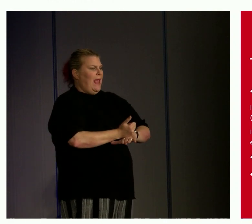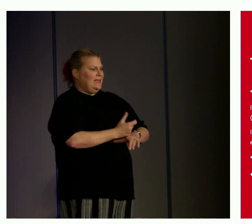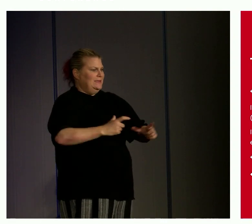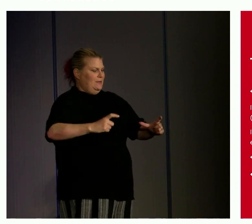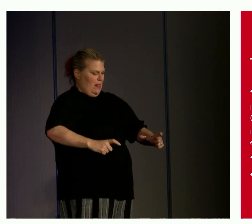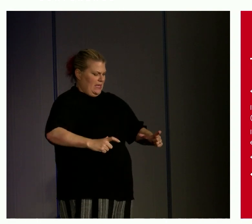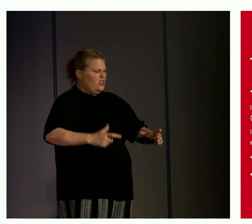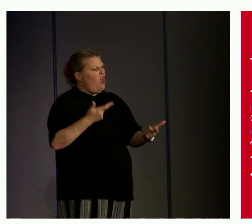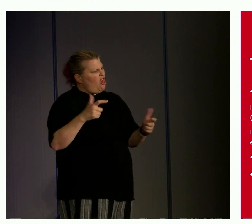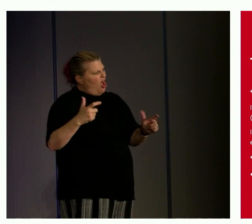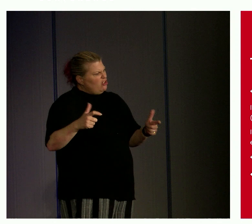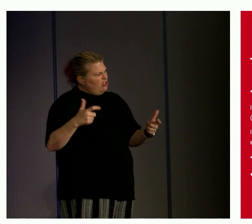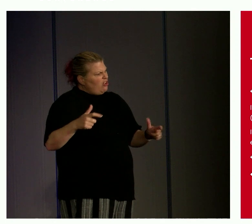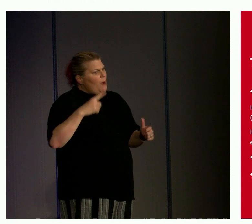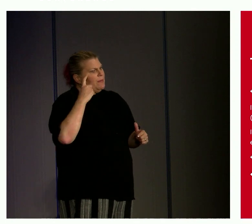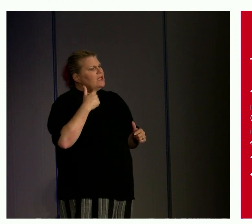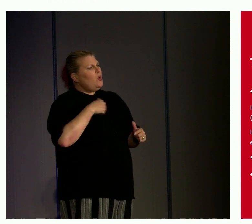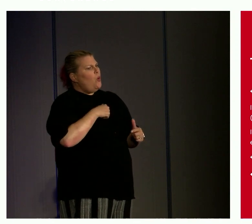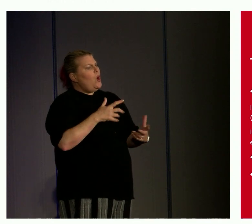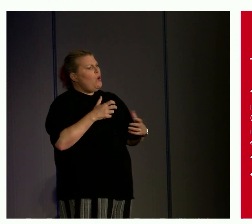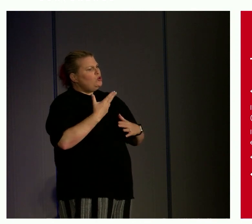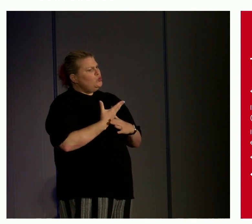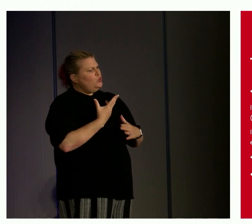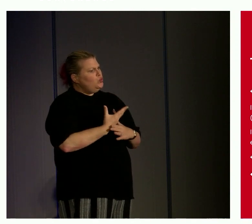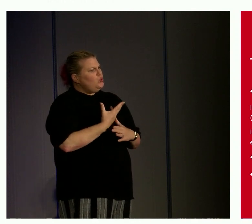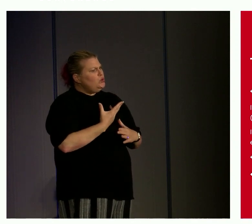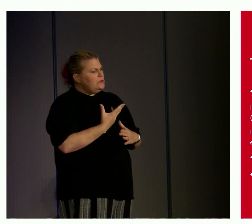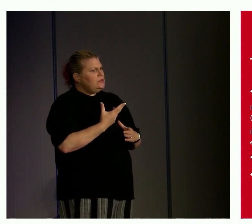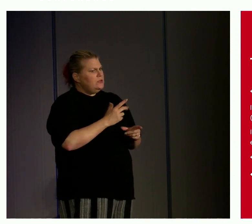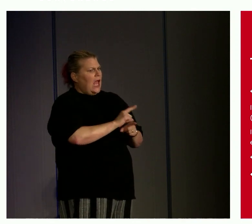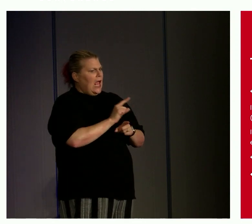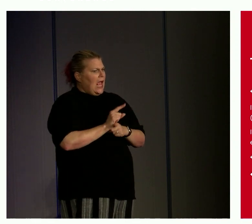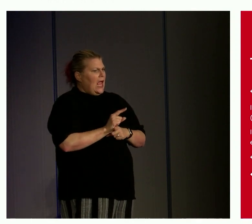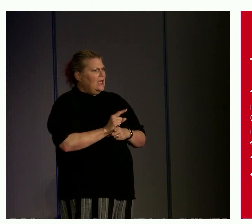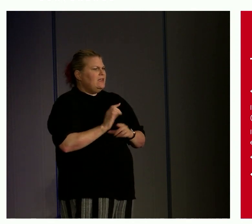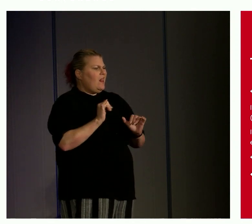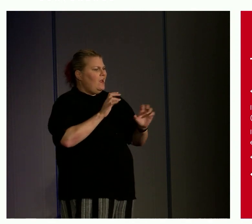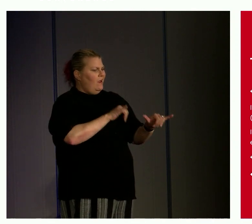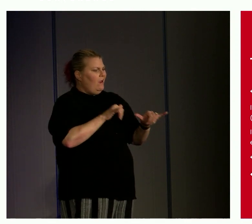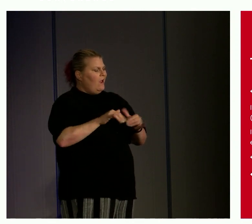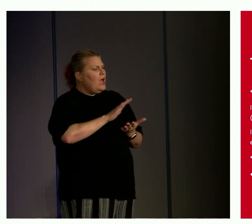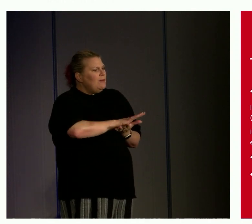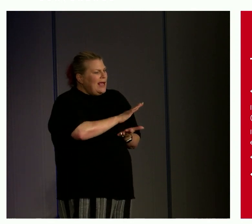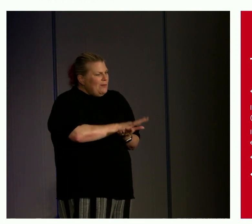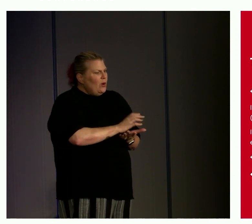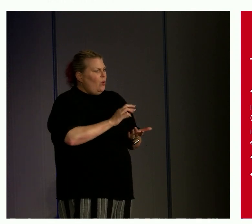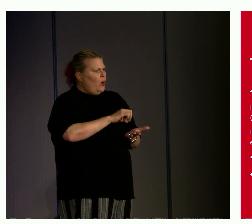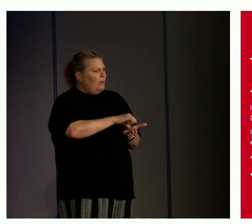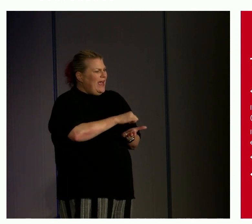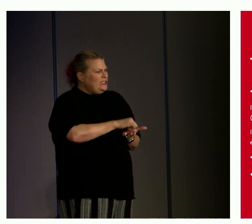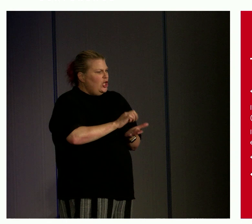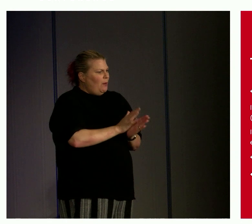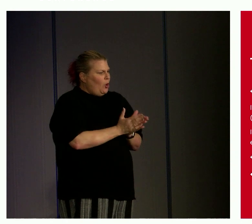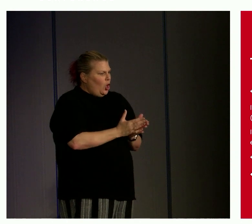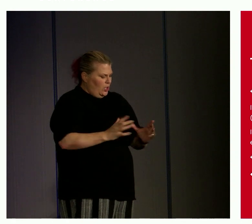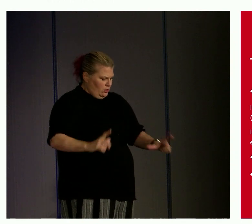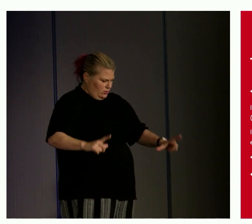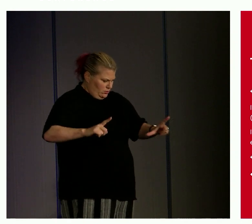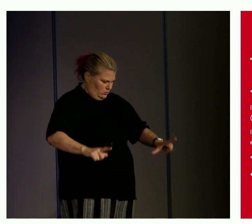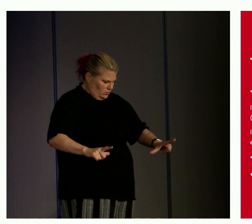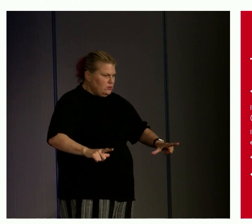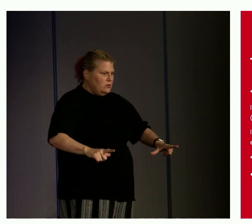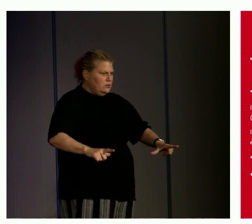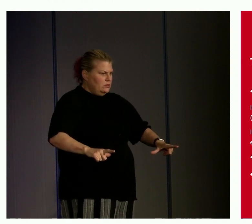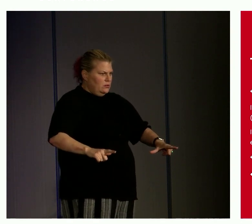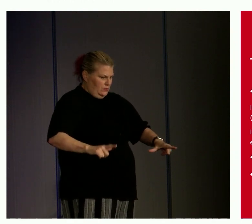one, because we really want to use them as a sheet of paper or a page in a book. So in order